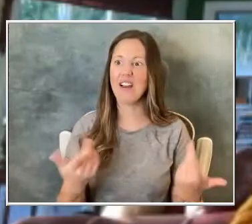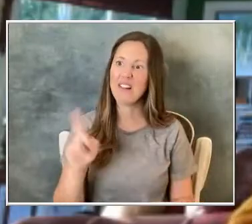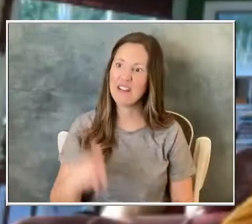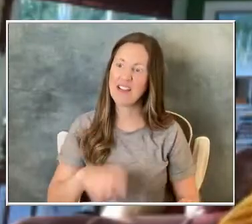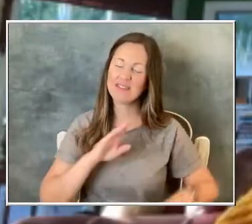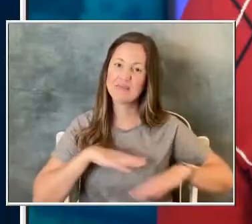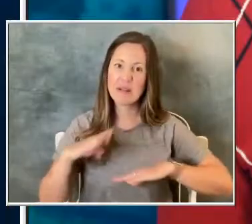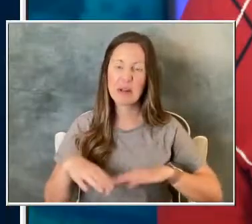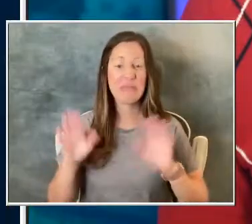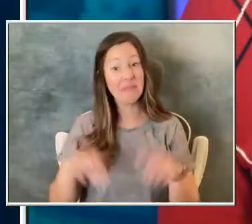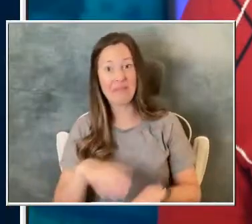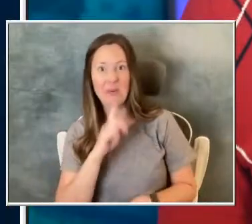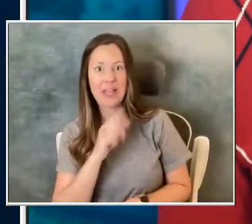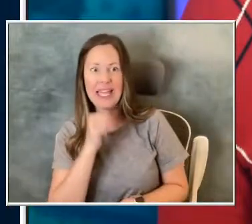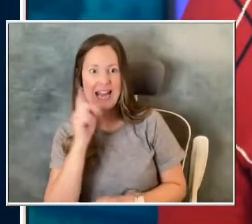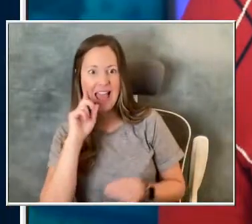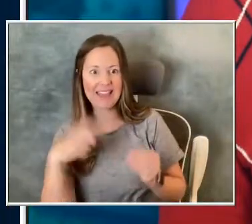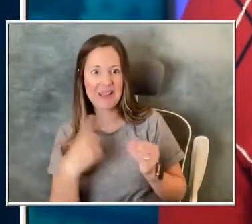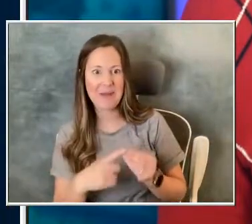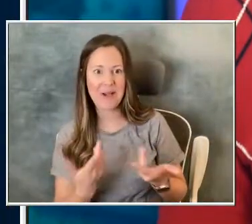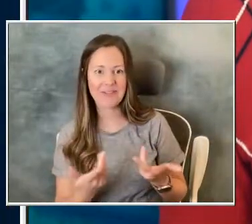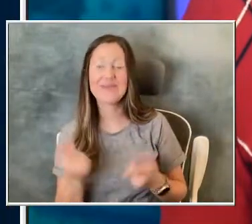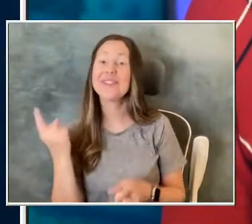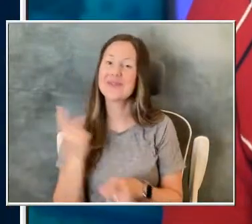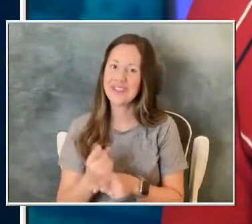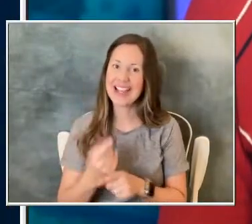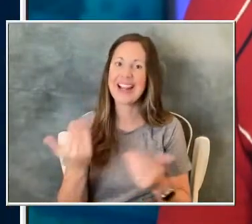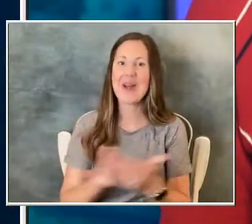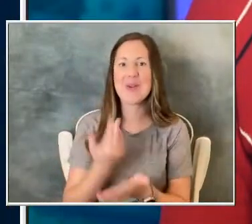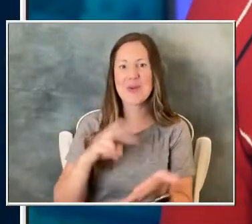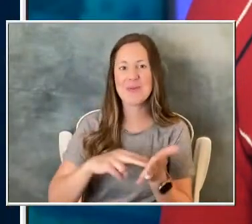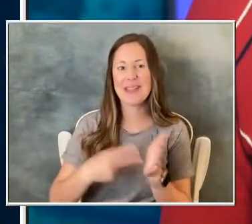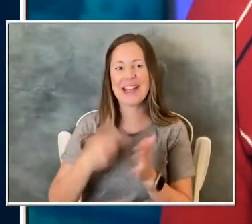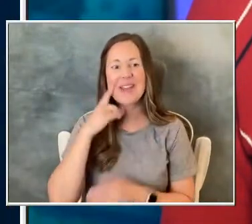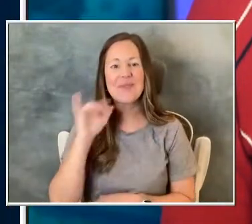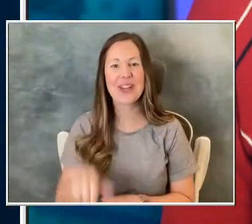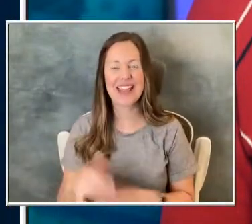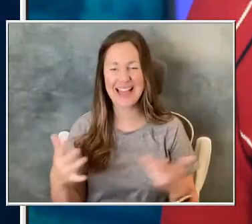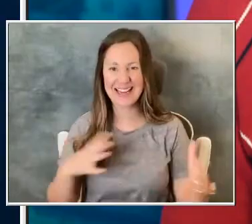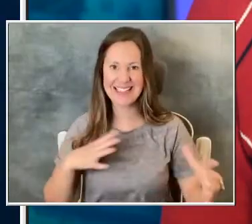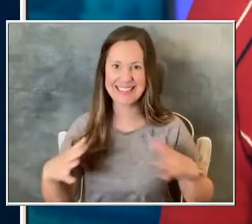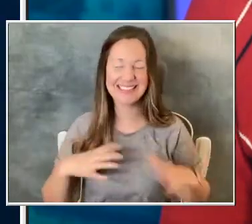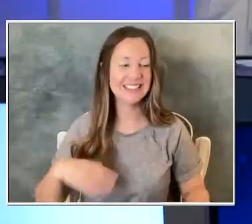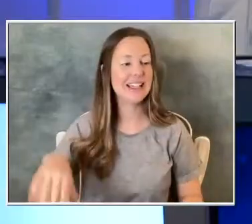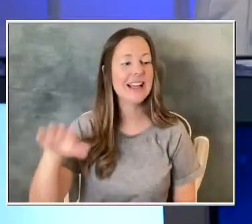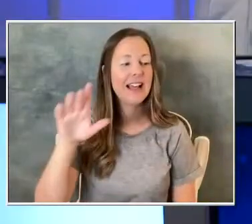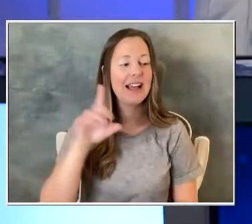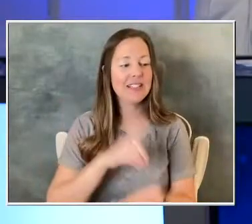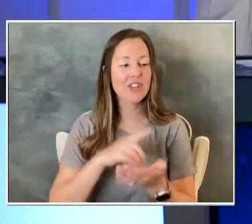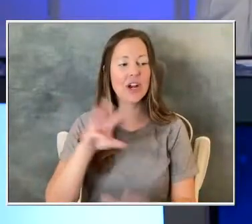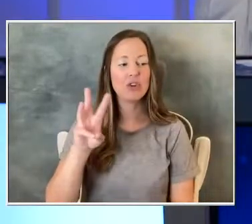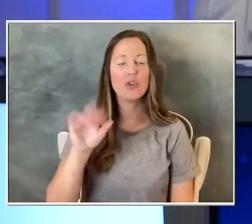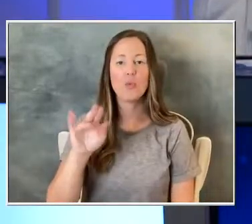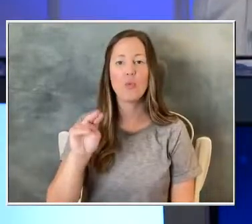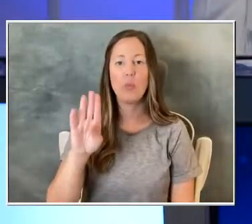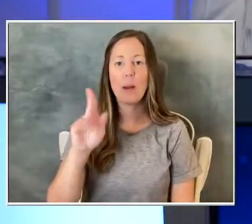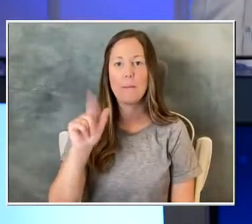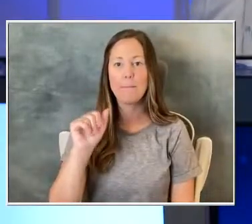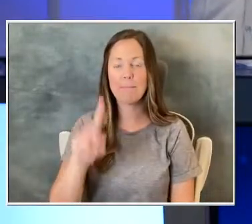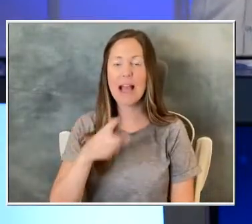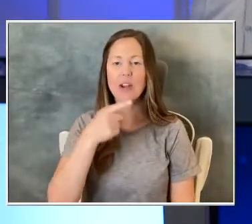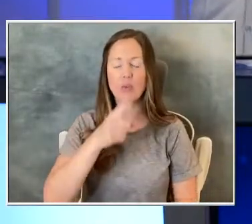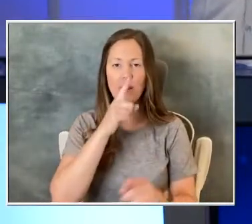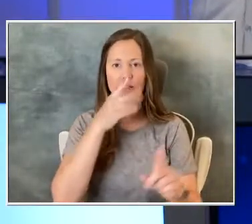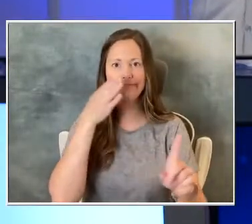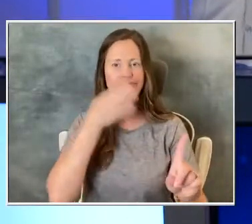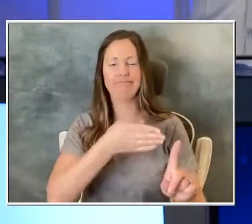secondary. Absolutely. Just a whole new meaning to staycation. Dr. Winblad, you are a dedicated breast imaging specialist,